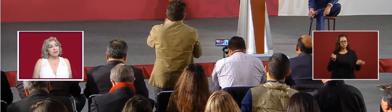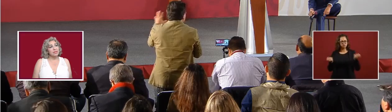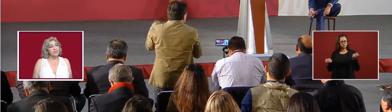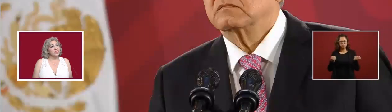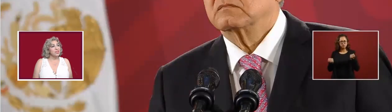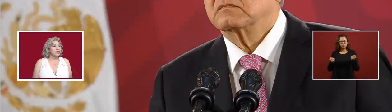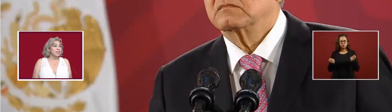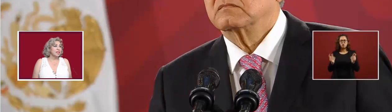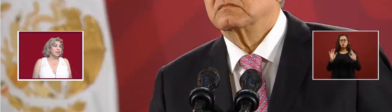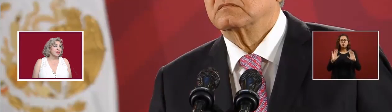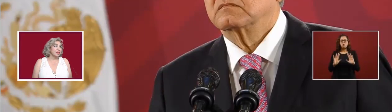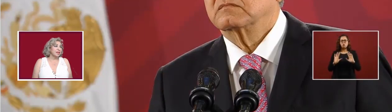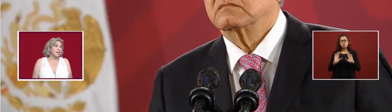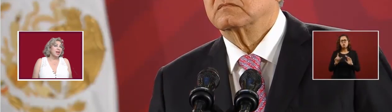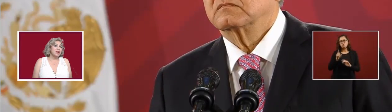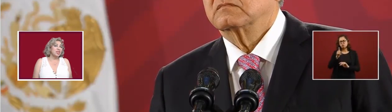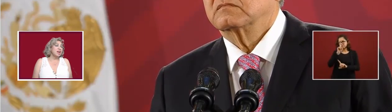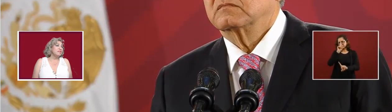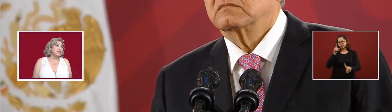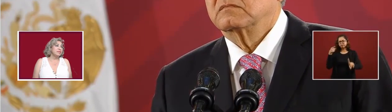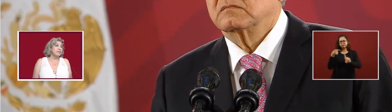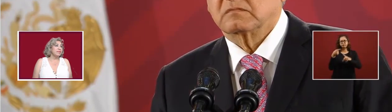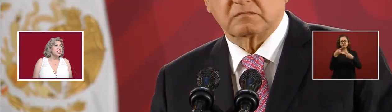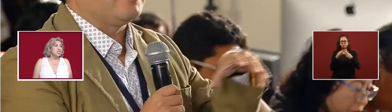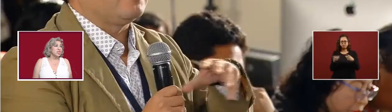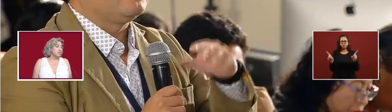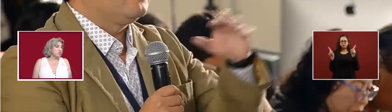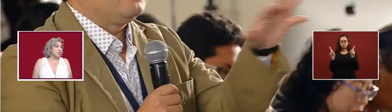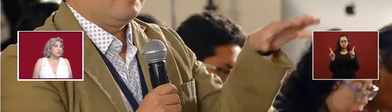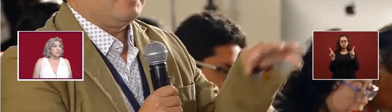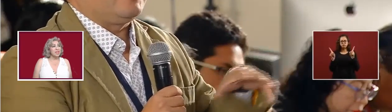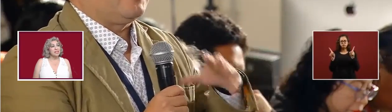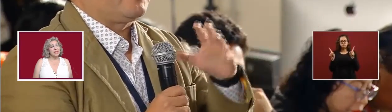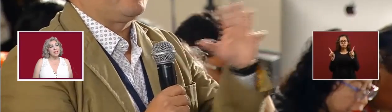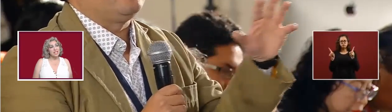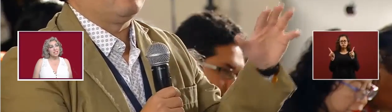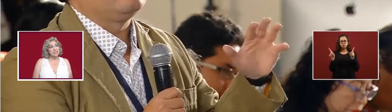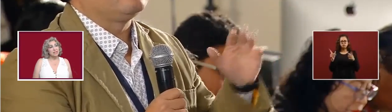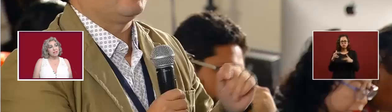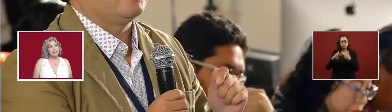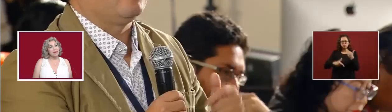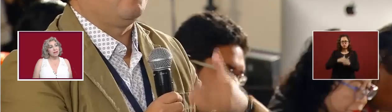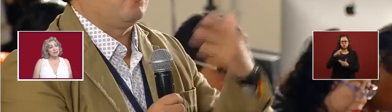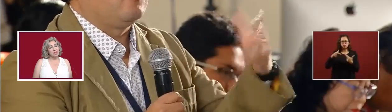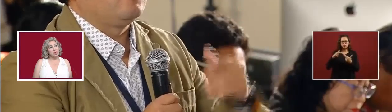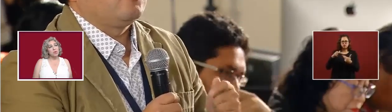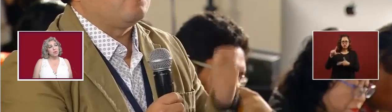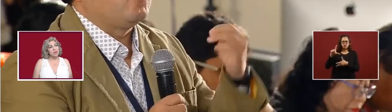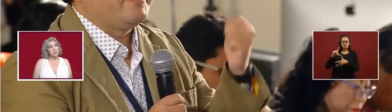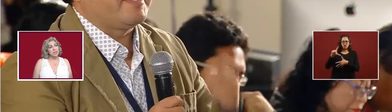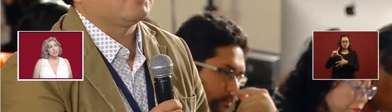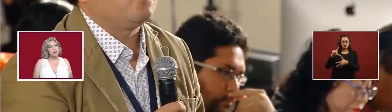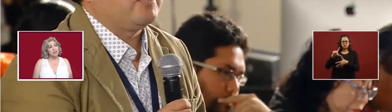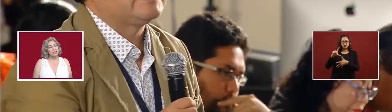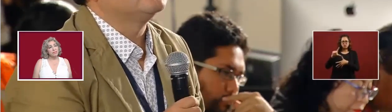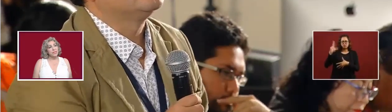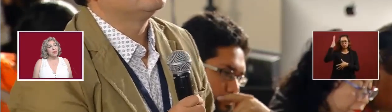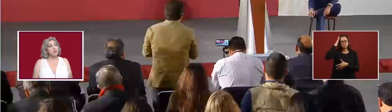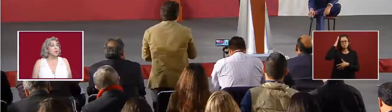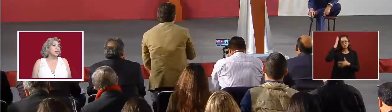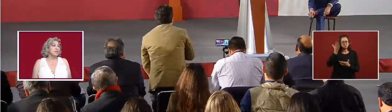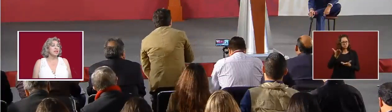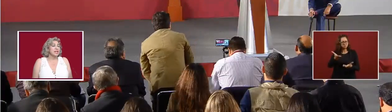do you feel, do you have a different vision or do you think that he's, you agree with there,